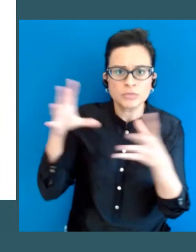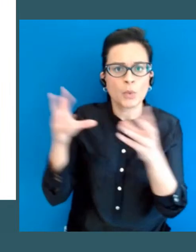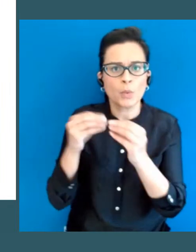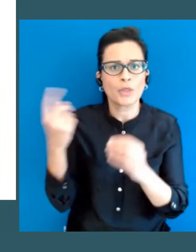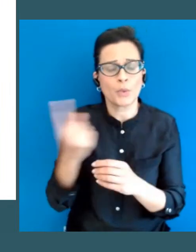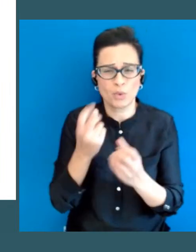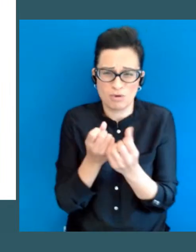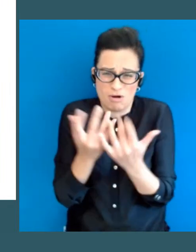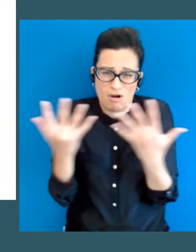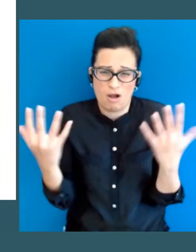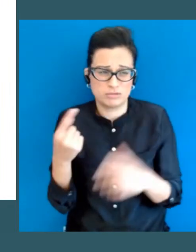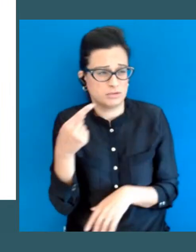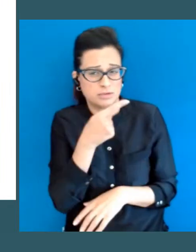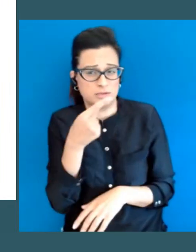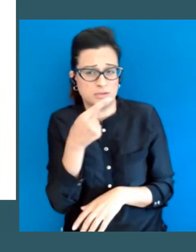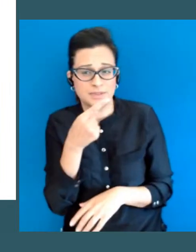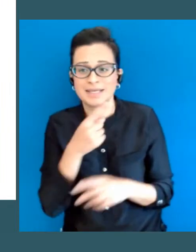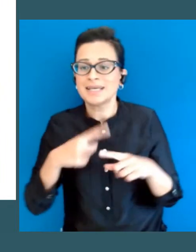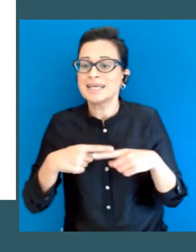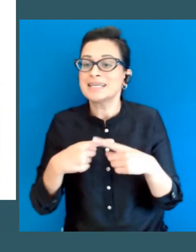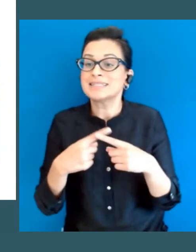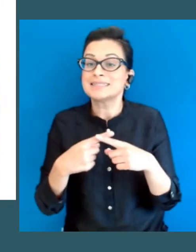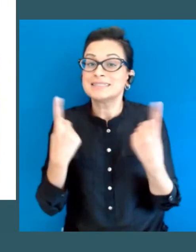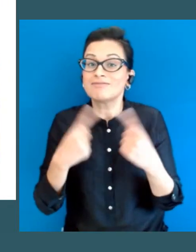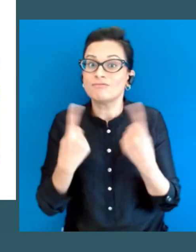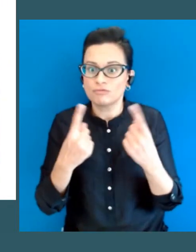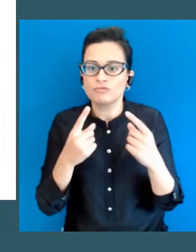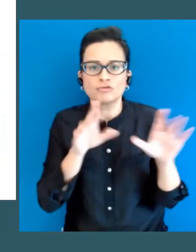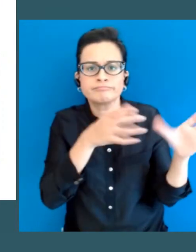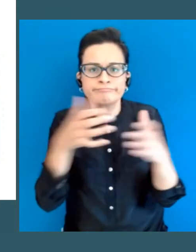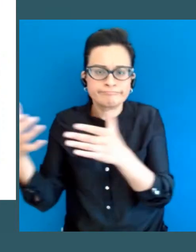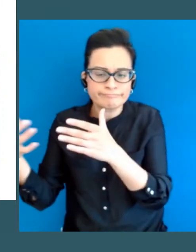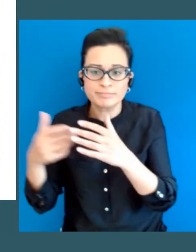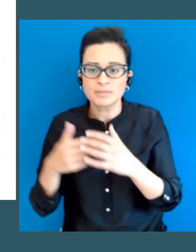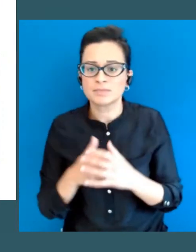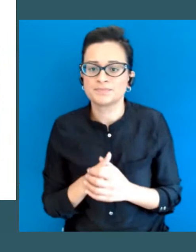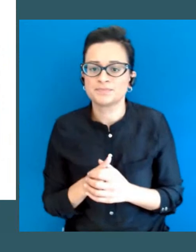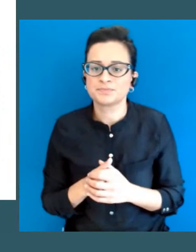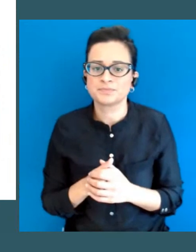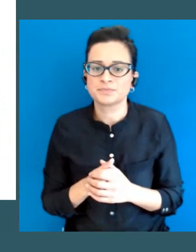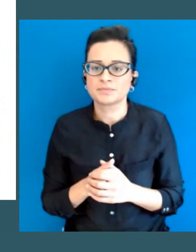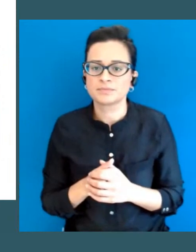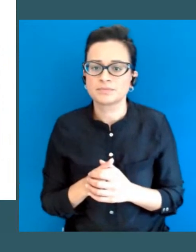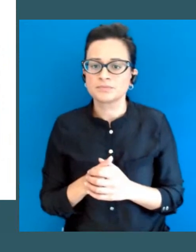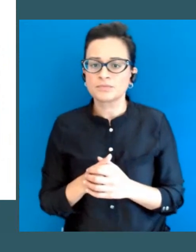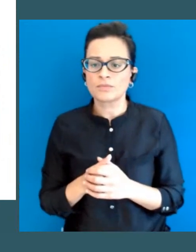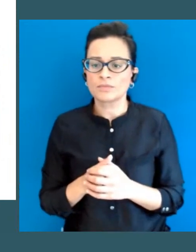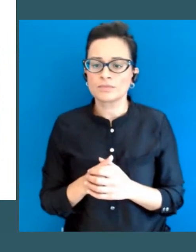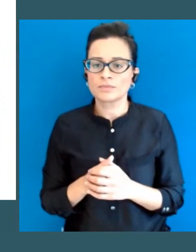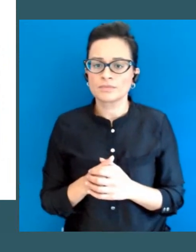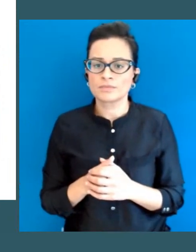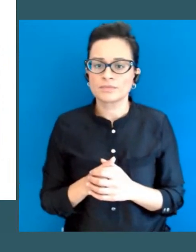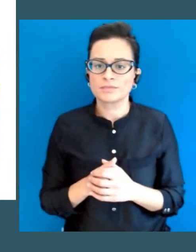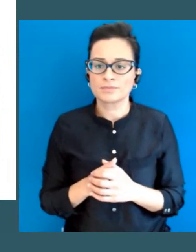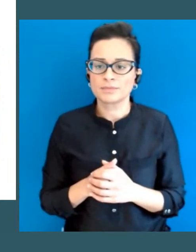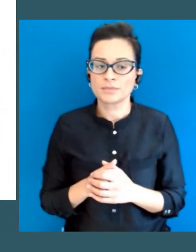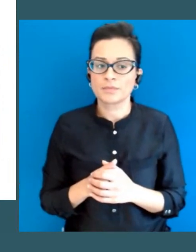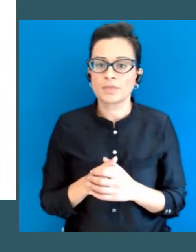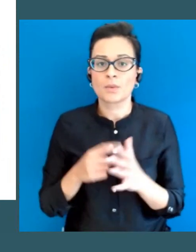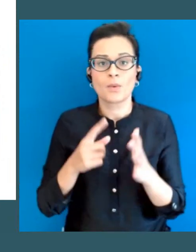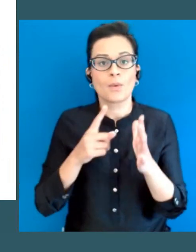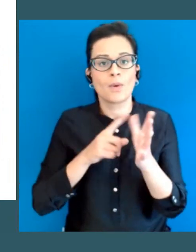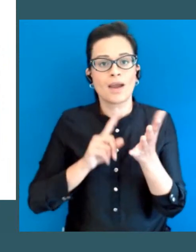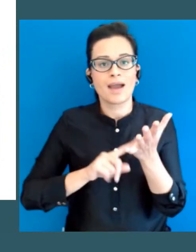external agencies wherever possible. We're on our Allergy UK website for